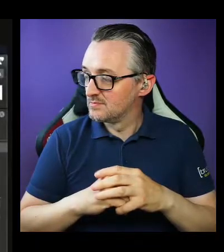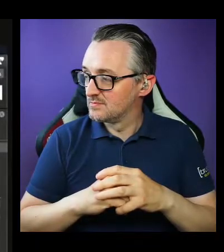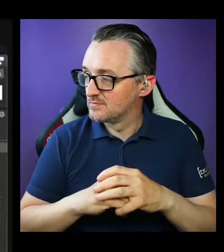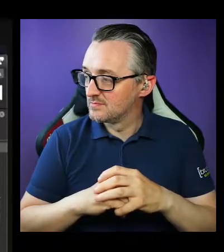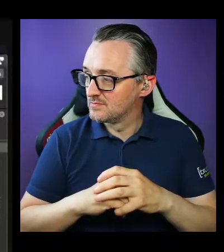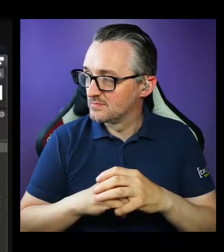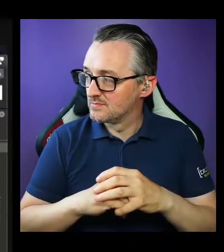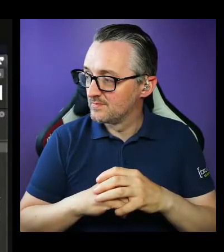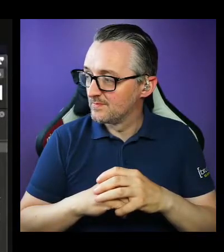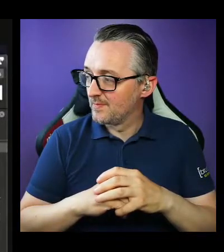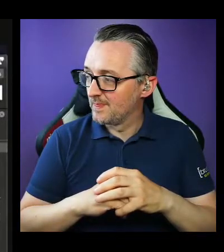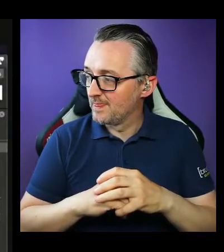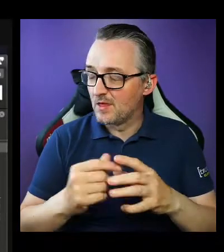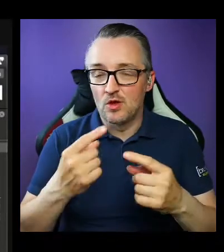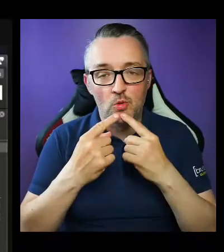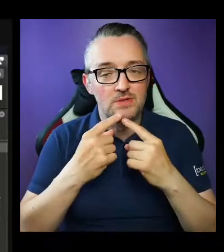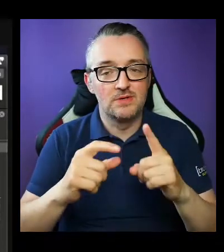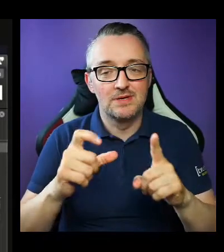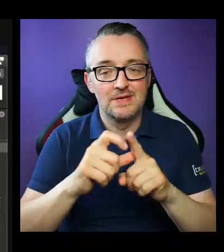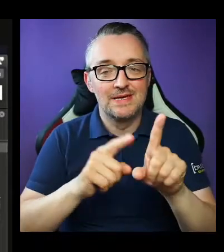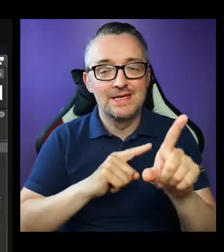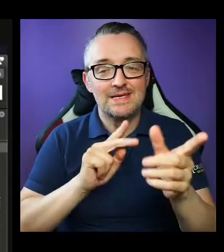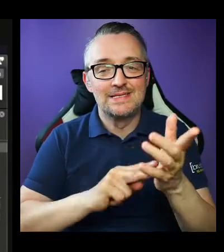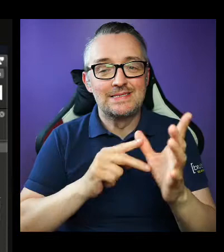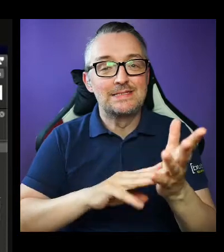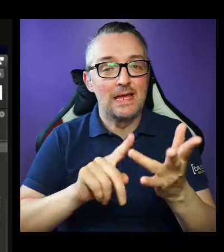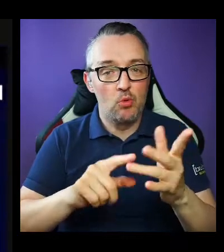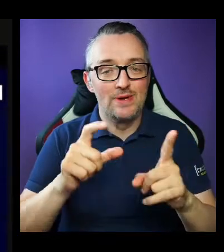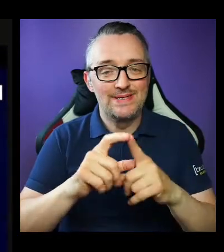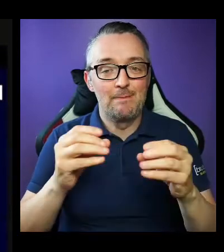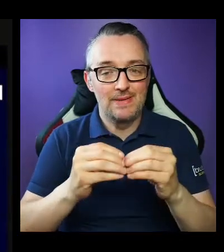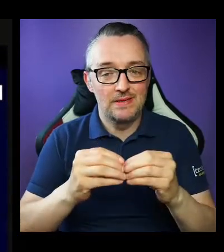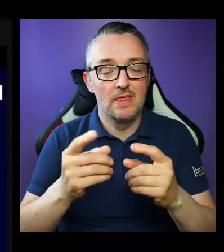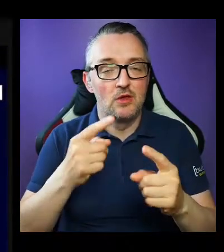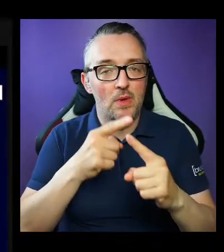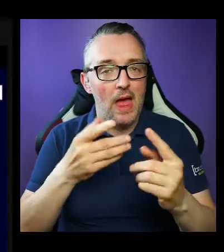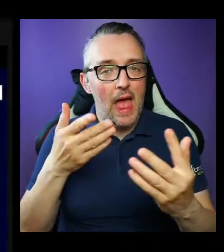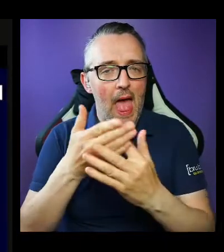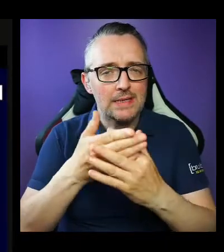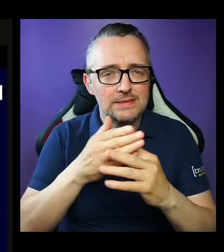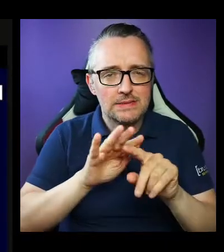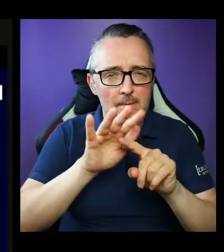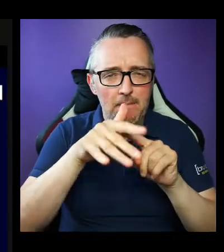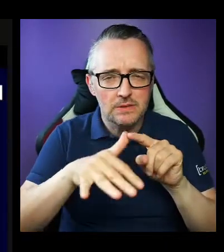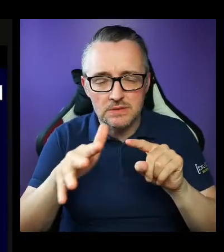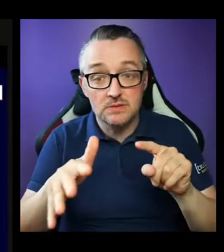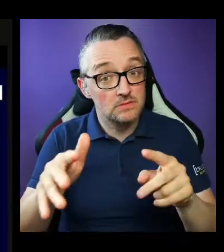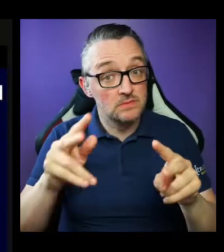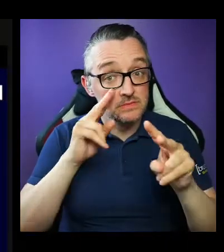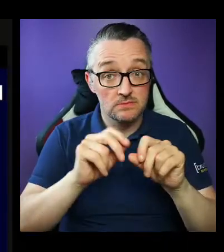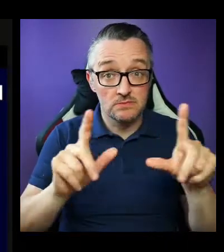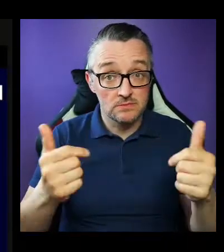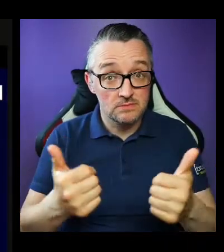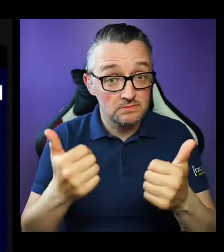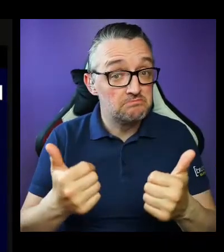kind of data access patterns in the real world. So over to you. All right, cool. Can you see my screen?